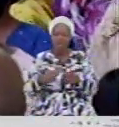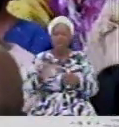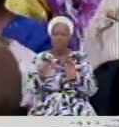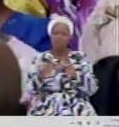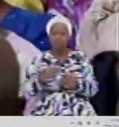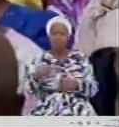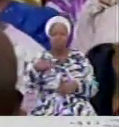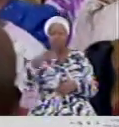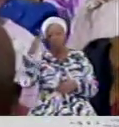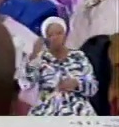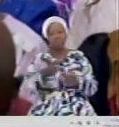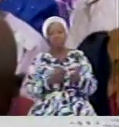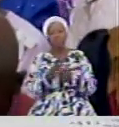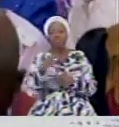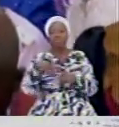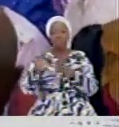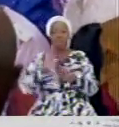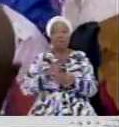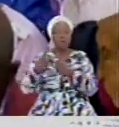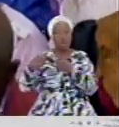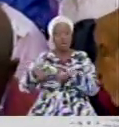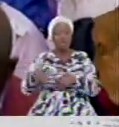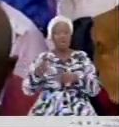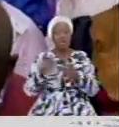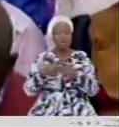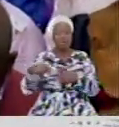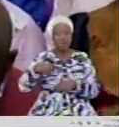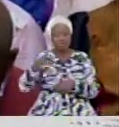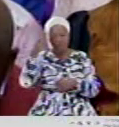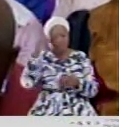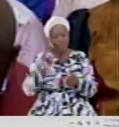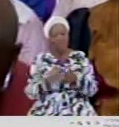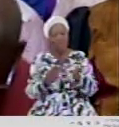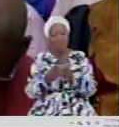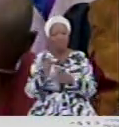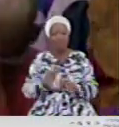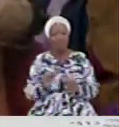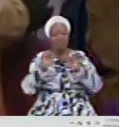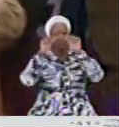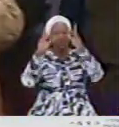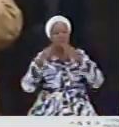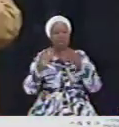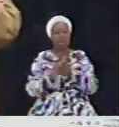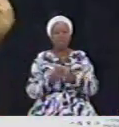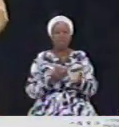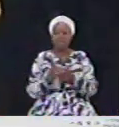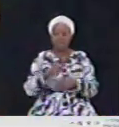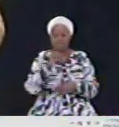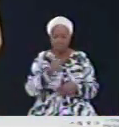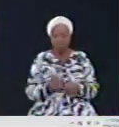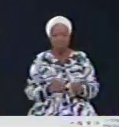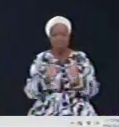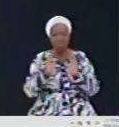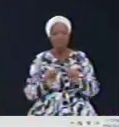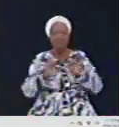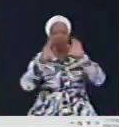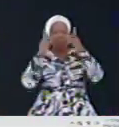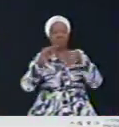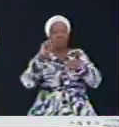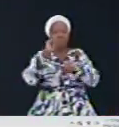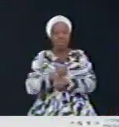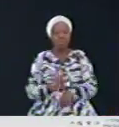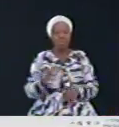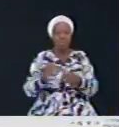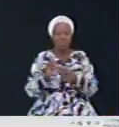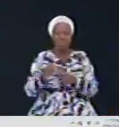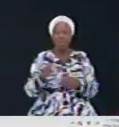our hearts, if we know the truth and we're devoted to the truth, and we're not devoted to tradition, we're not devoted to, you know, what people